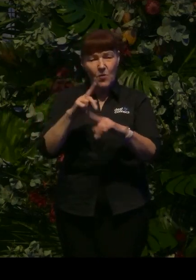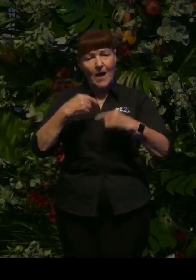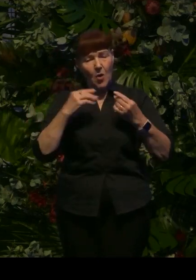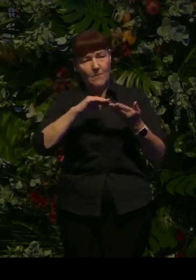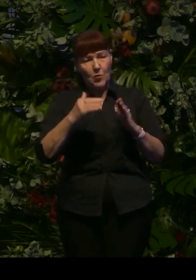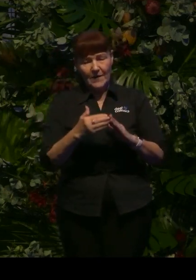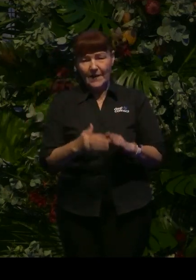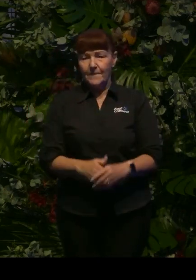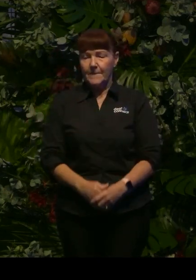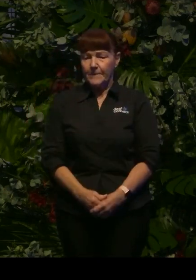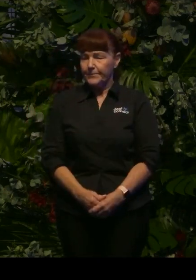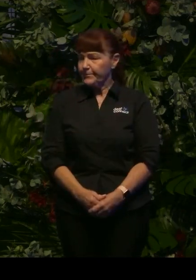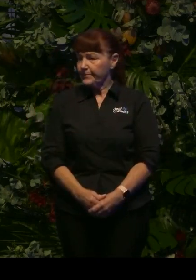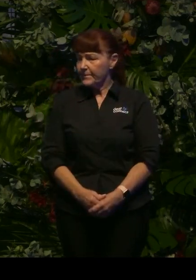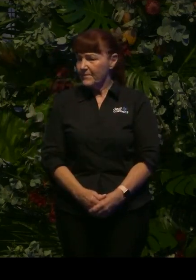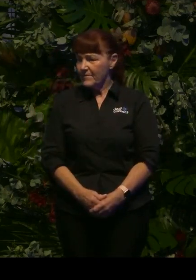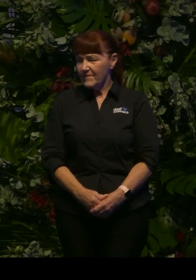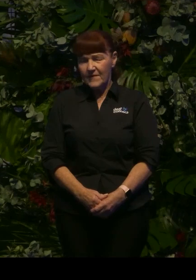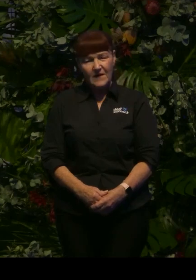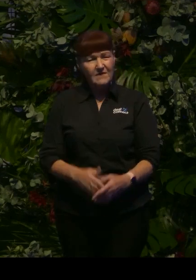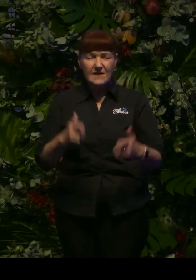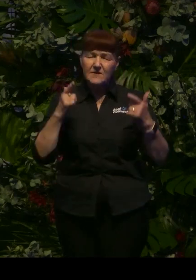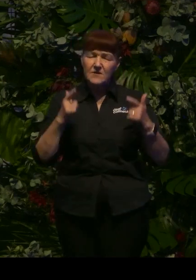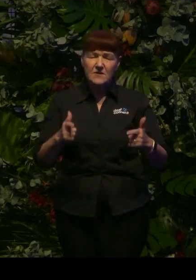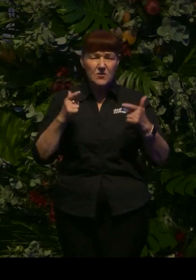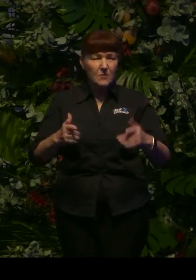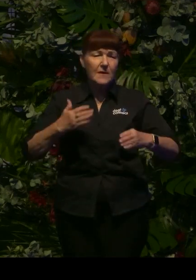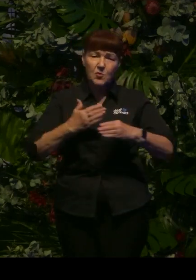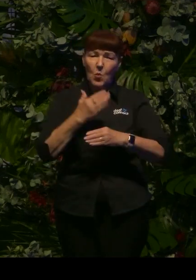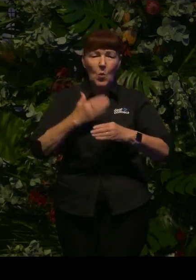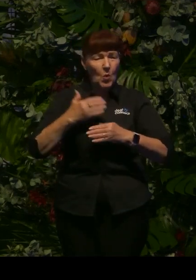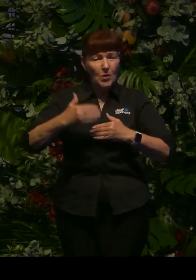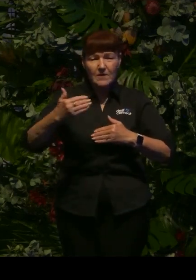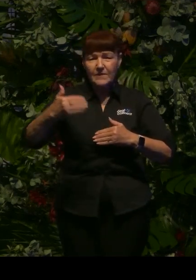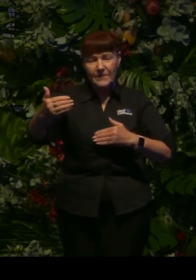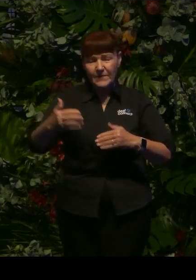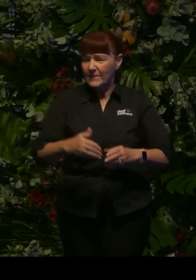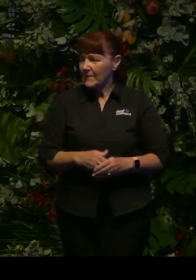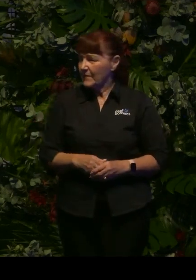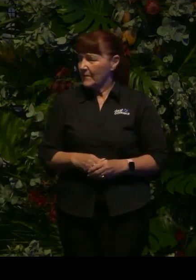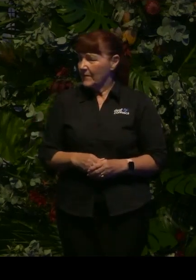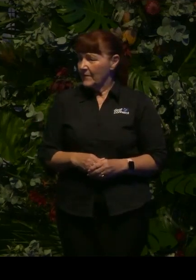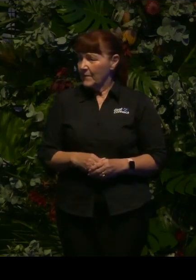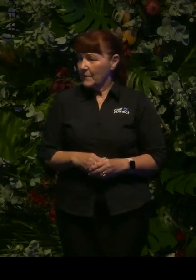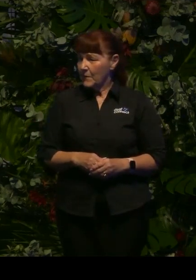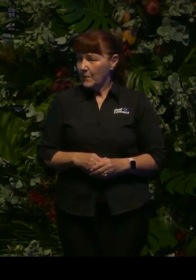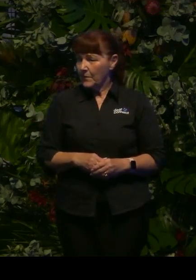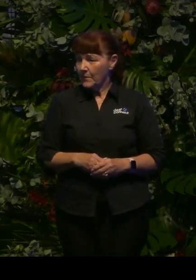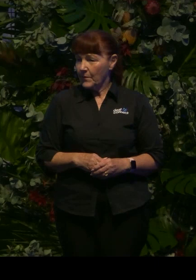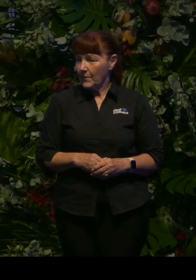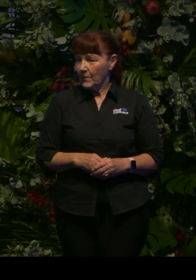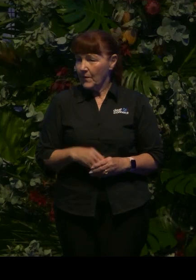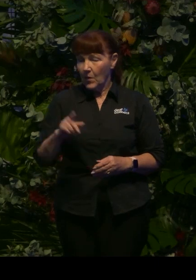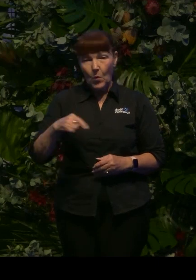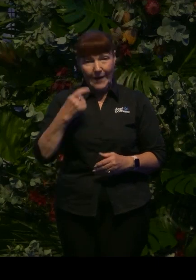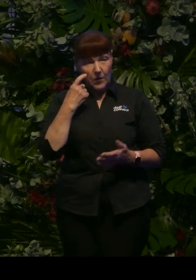community. But there is still much to do. We also recognize that